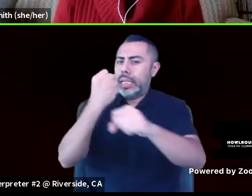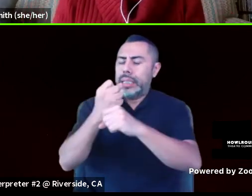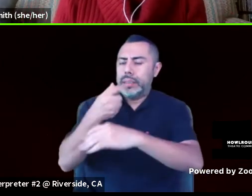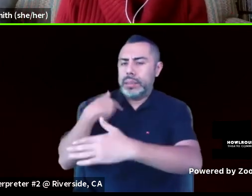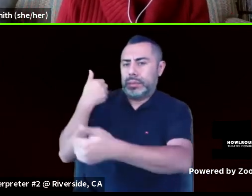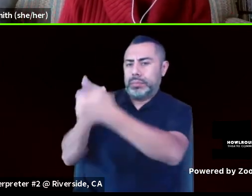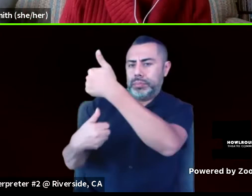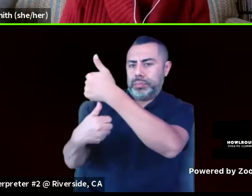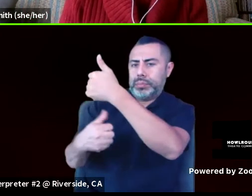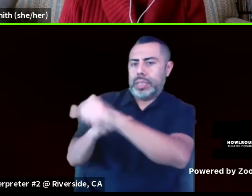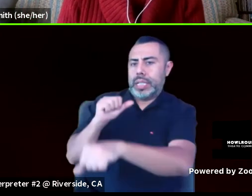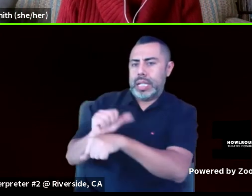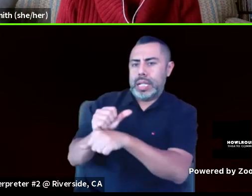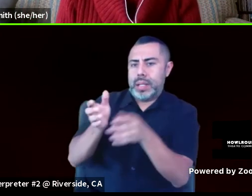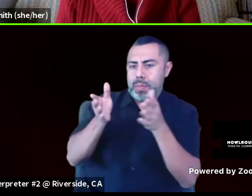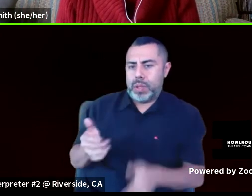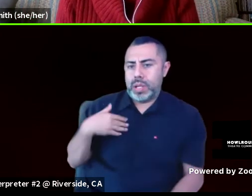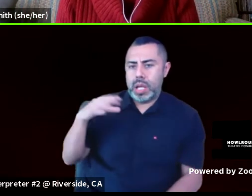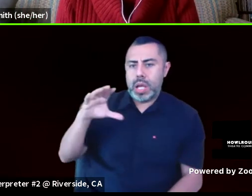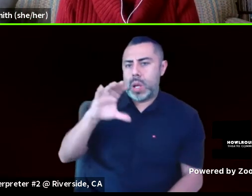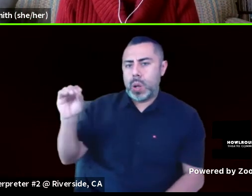co-director of a dance company,